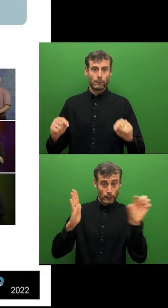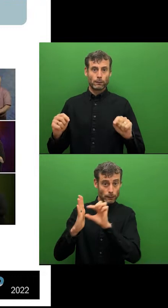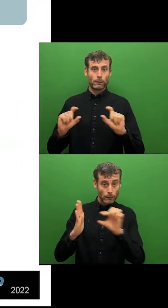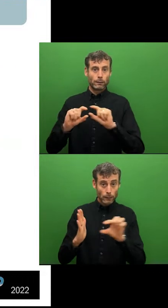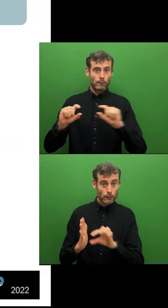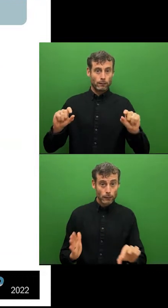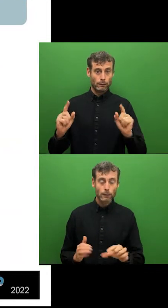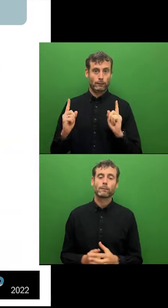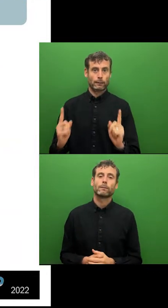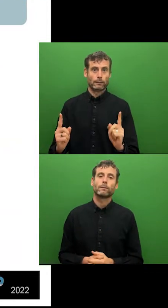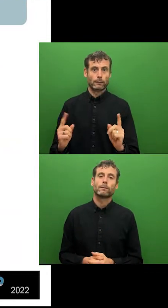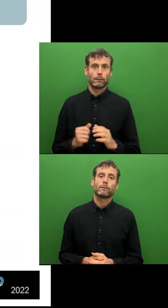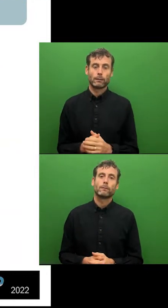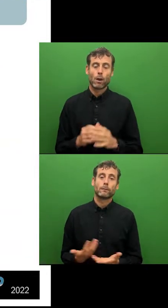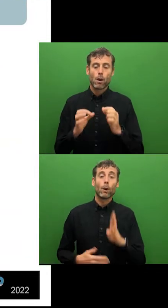pairs.